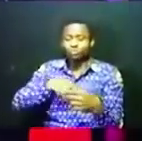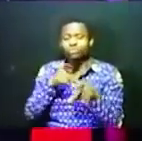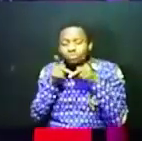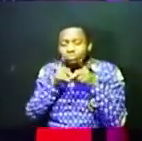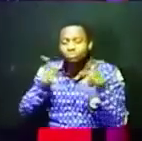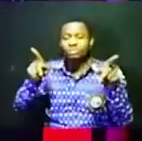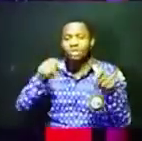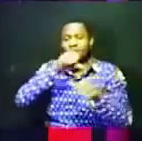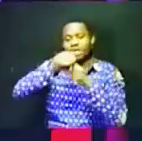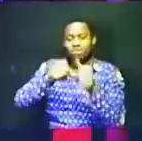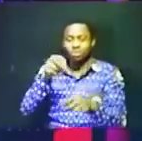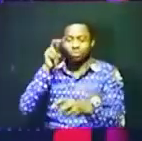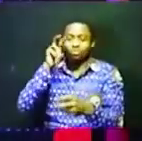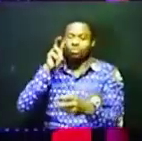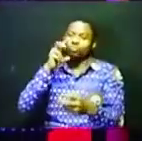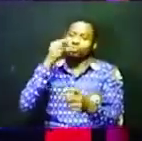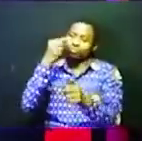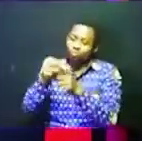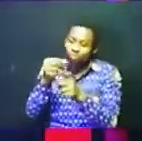the word of life.